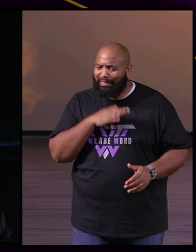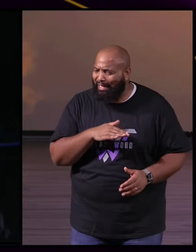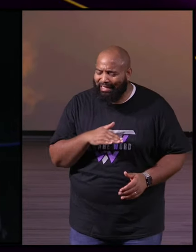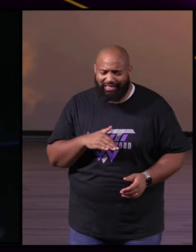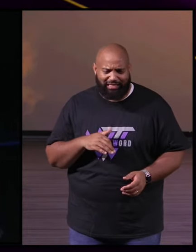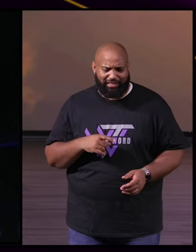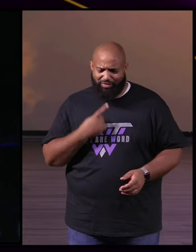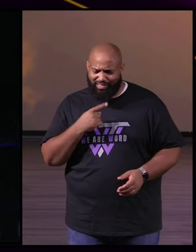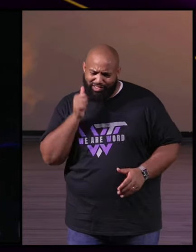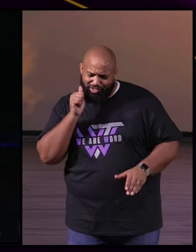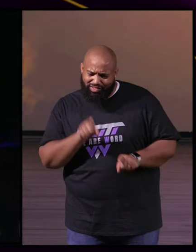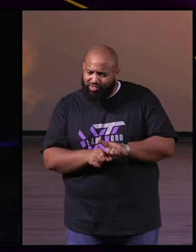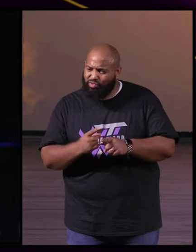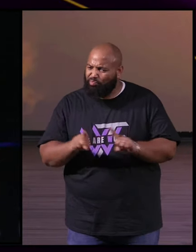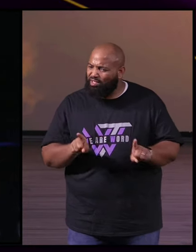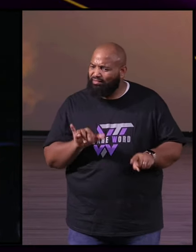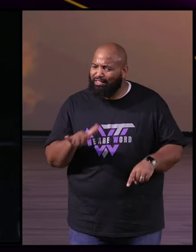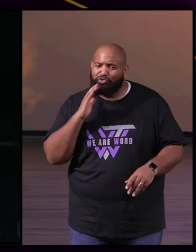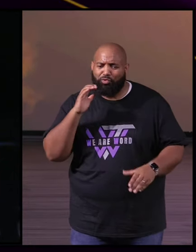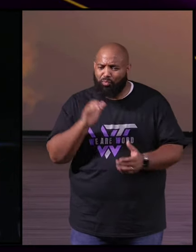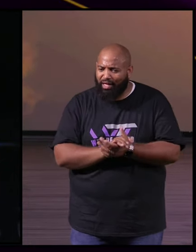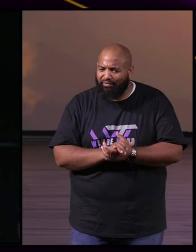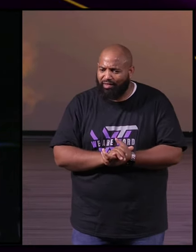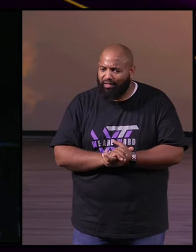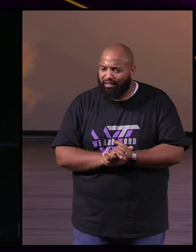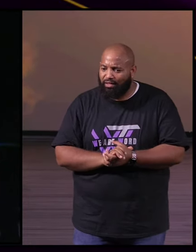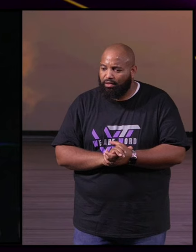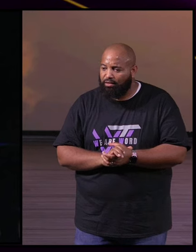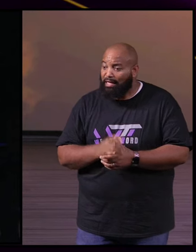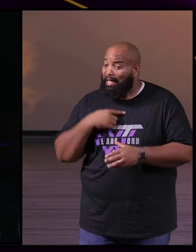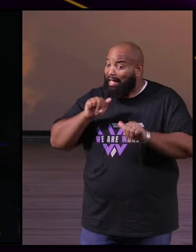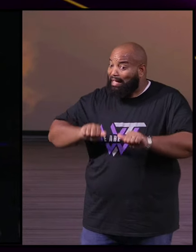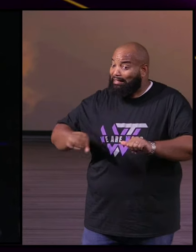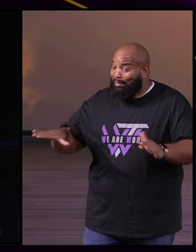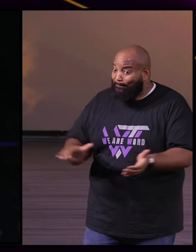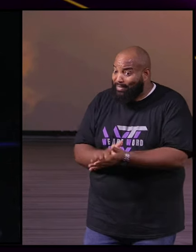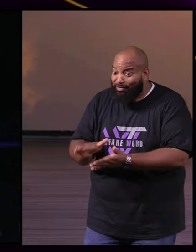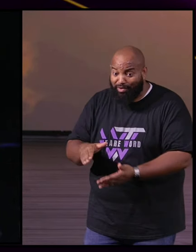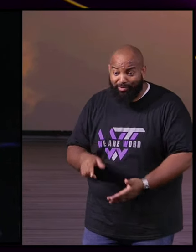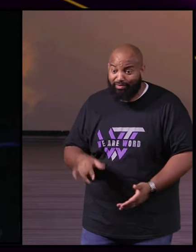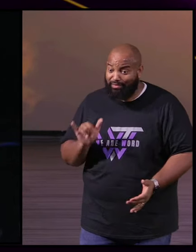my sister? I might have taken her as my wife.